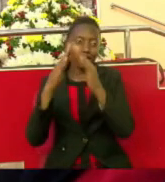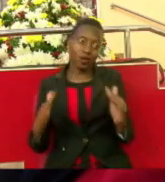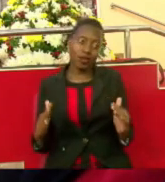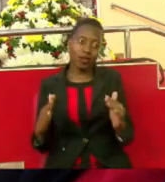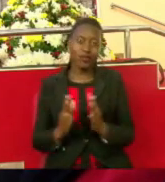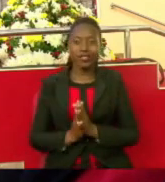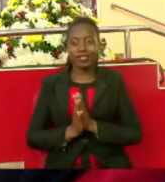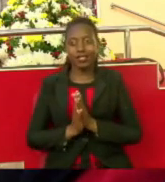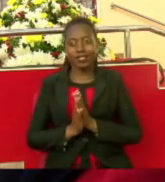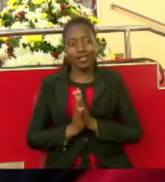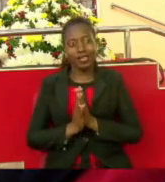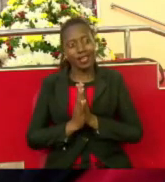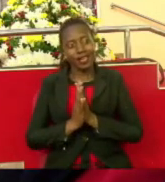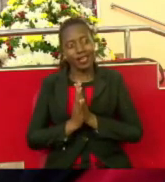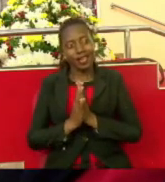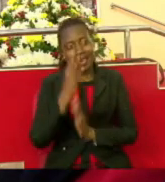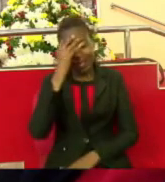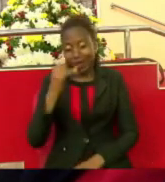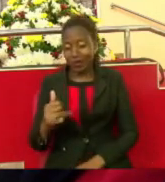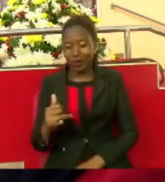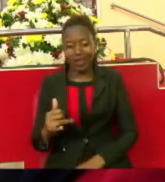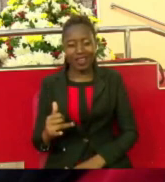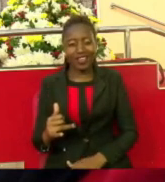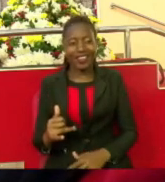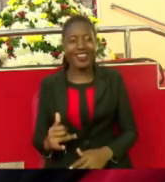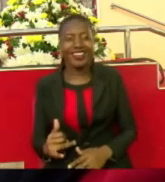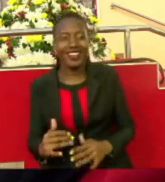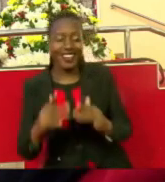makwetu. That is why kwa nyumba hakukua kuna kalika.